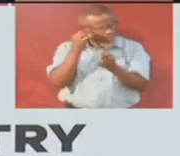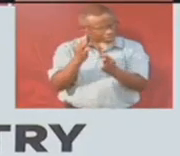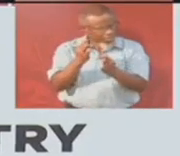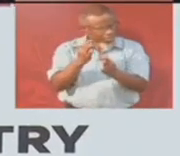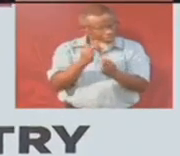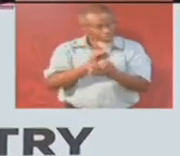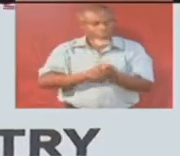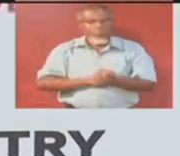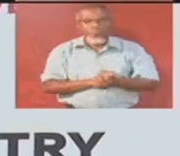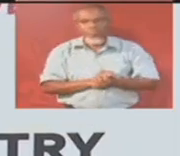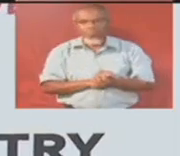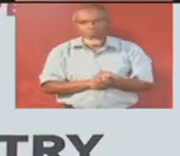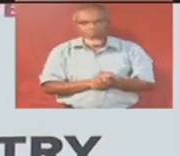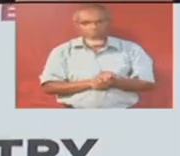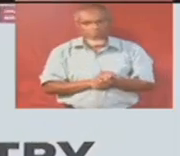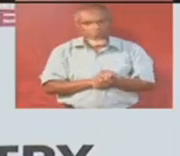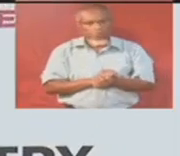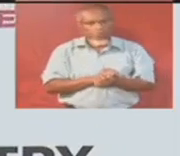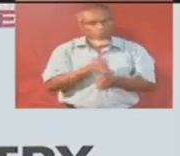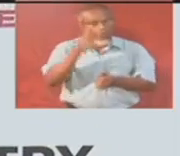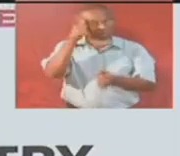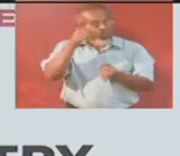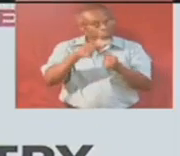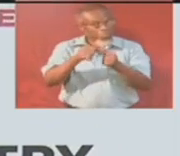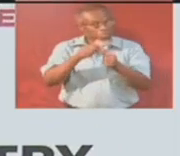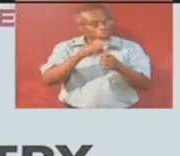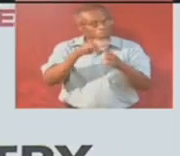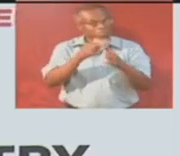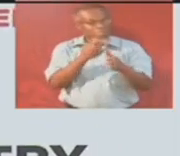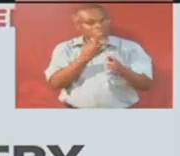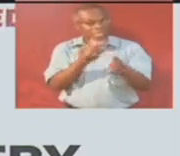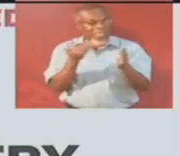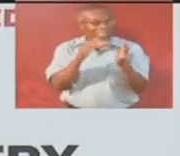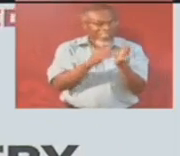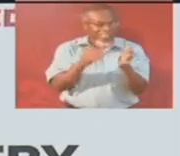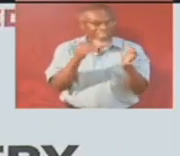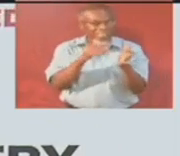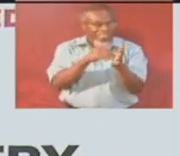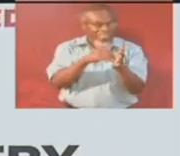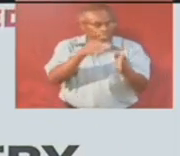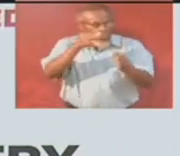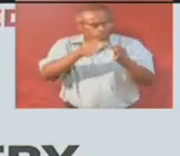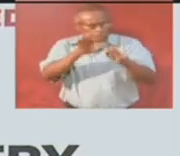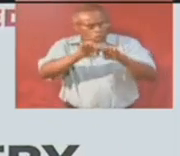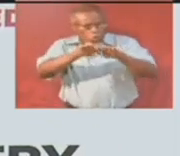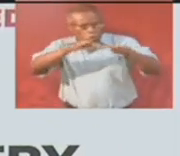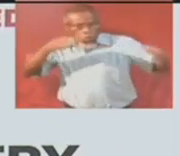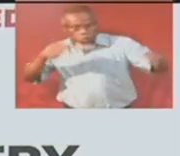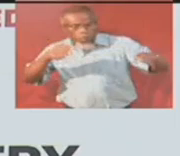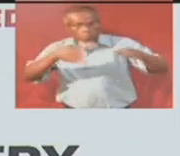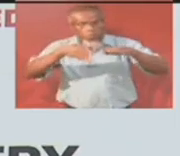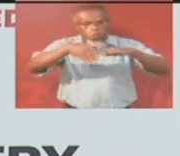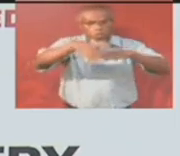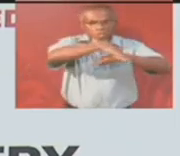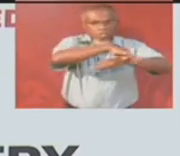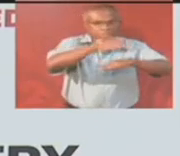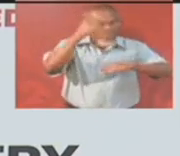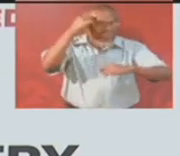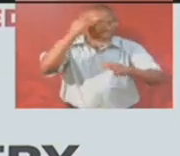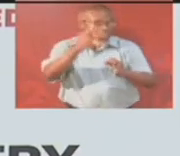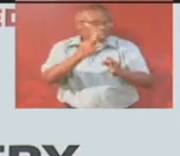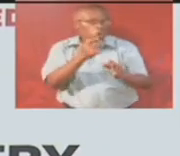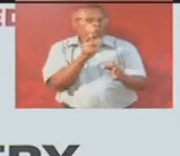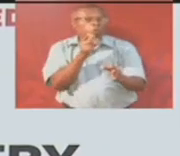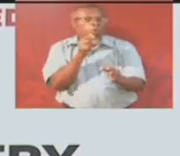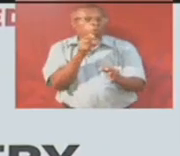opening borders, as we constantly state at these press conferences, is ultimately a decision made by the